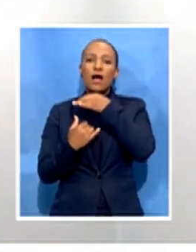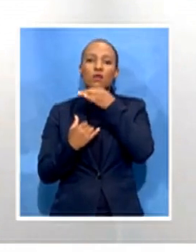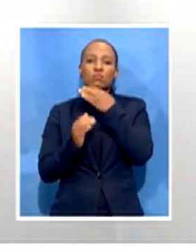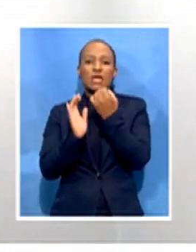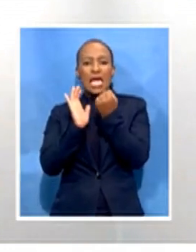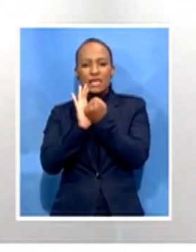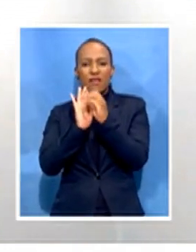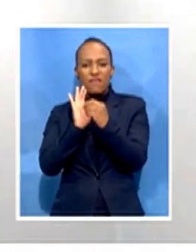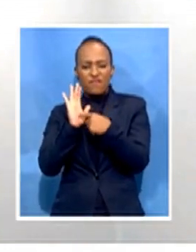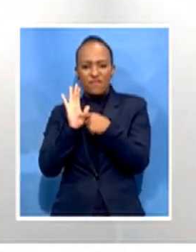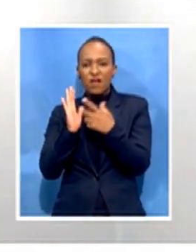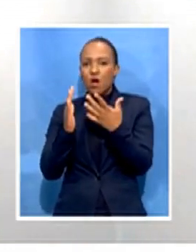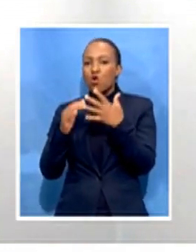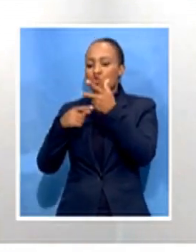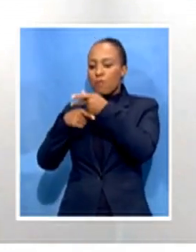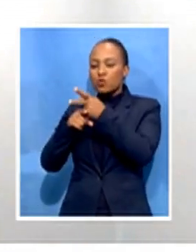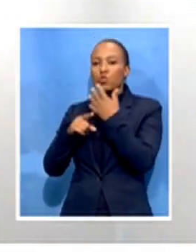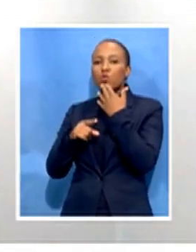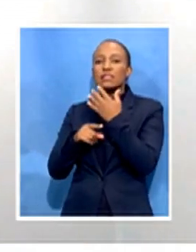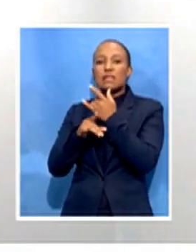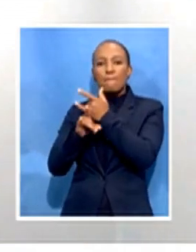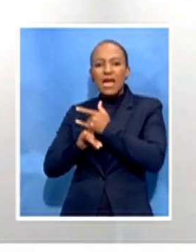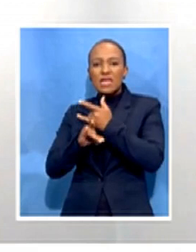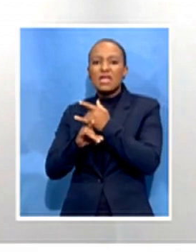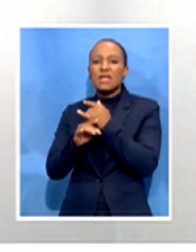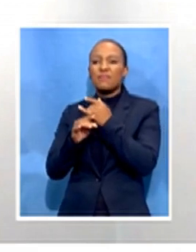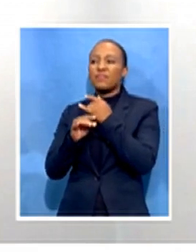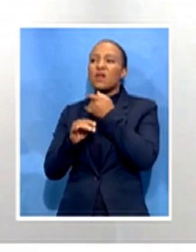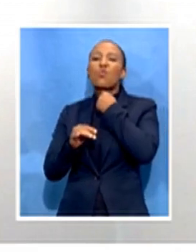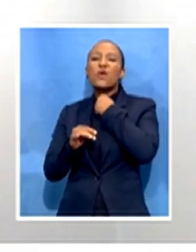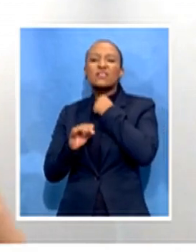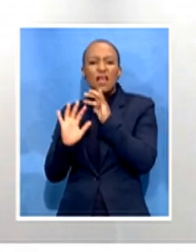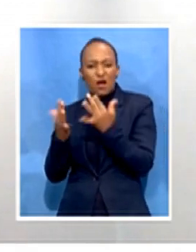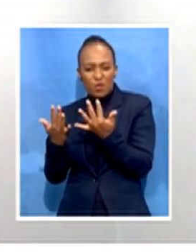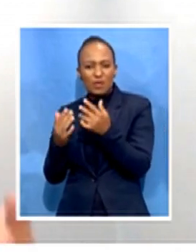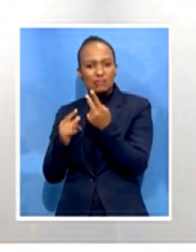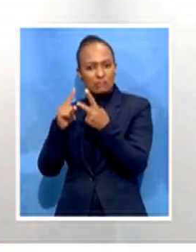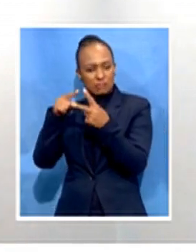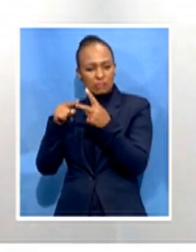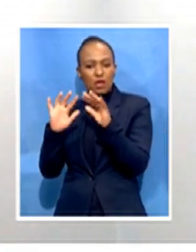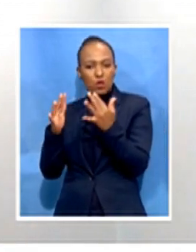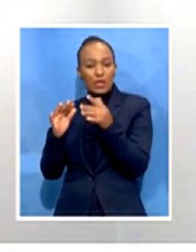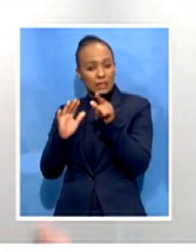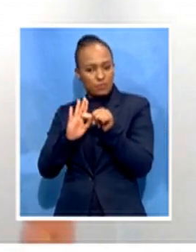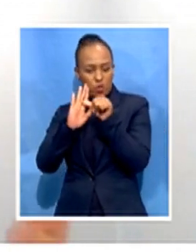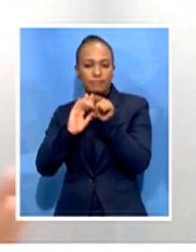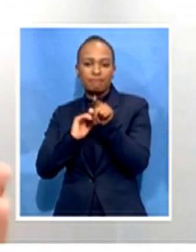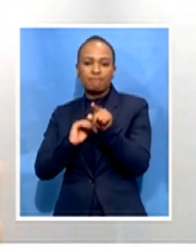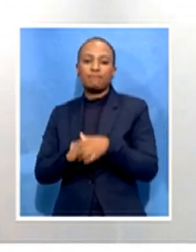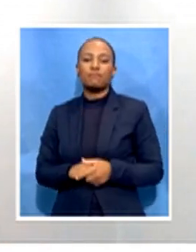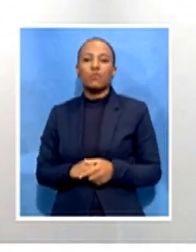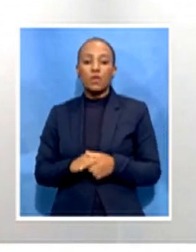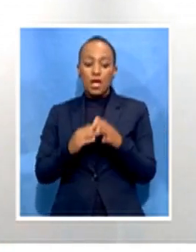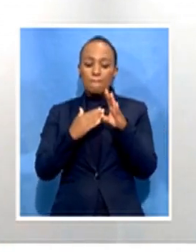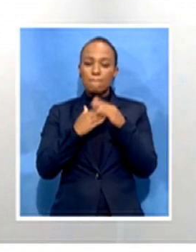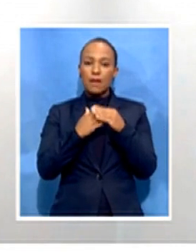whiskey, what can go into a wine, what can't go in, more importantly. And our members have to comply with that legislation. And